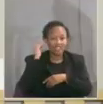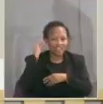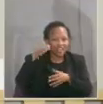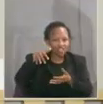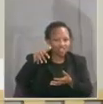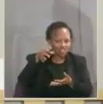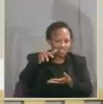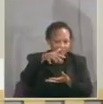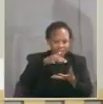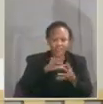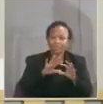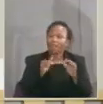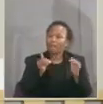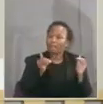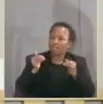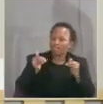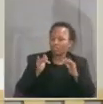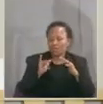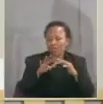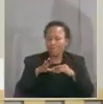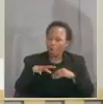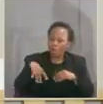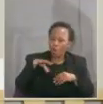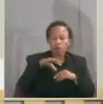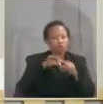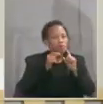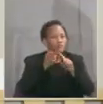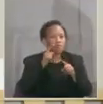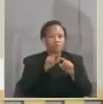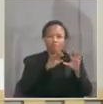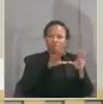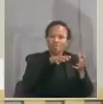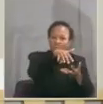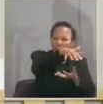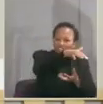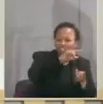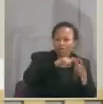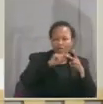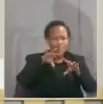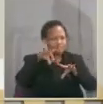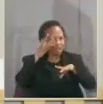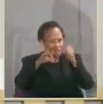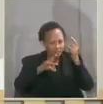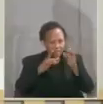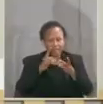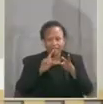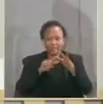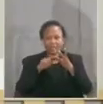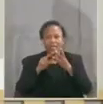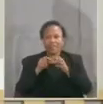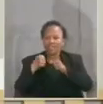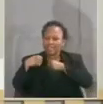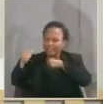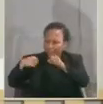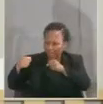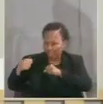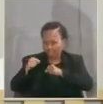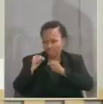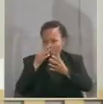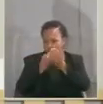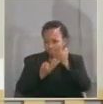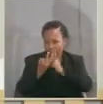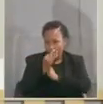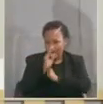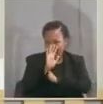talks to the whole intelligence cycle from collection to analysis as well as dissemination.